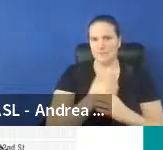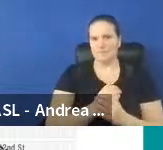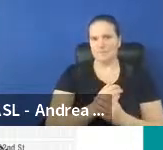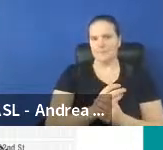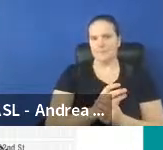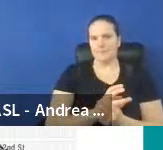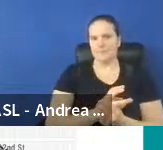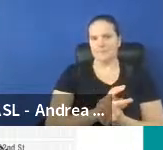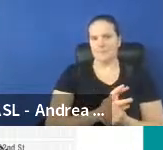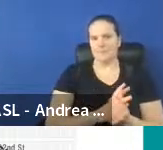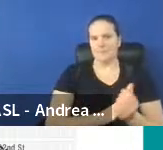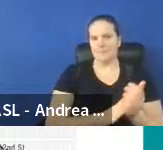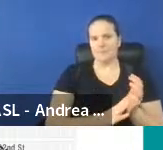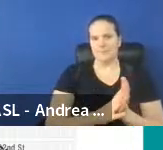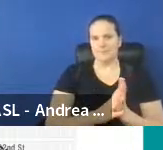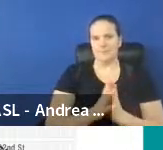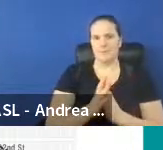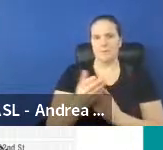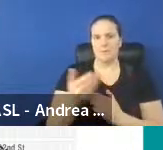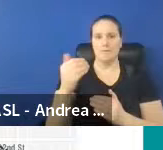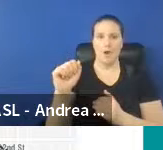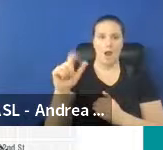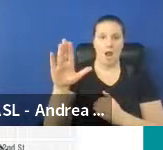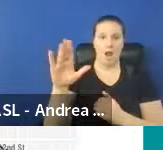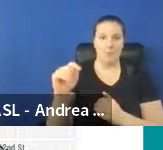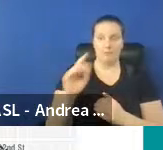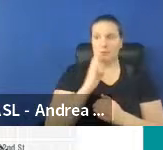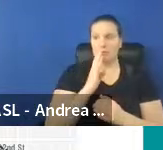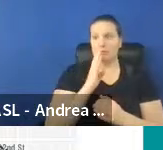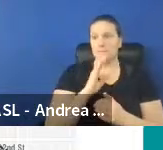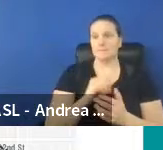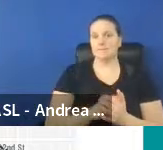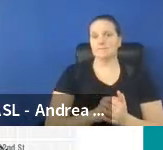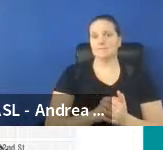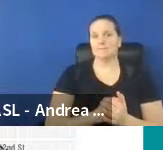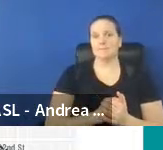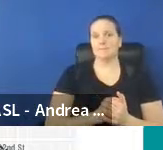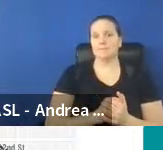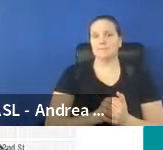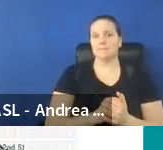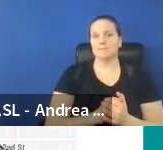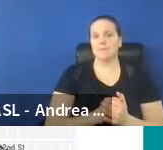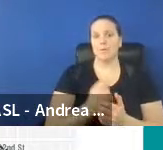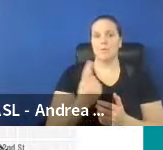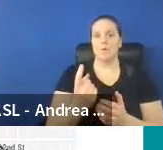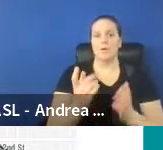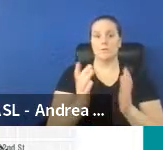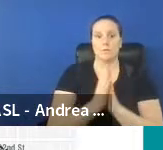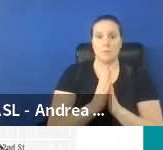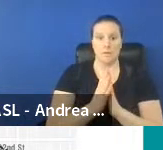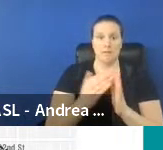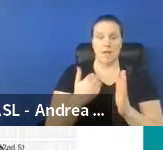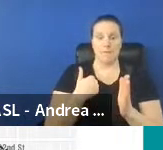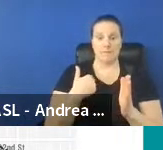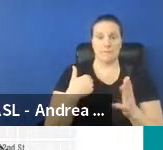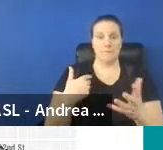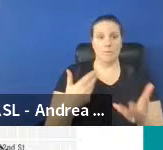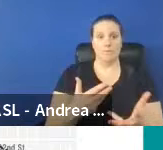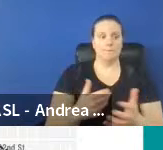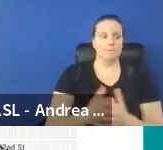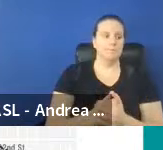Lily. So before Albert goes, one request that I have is,